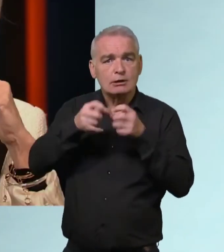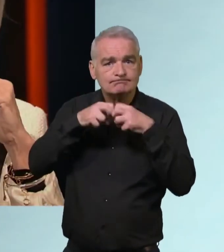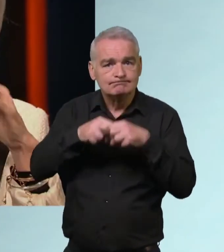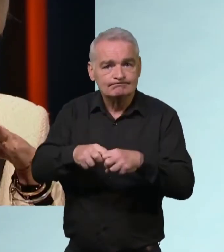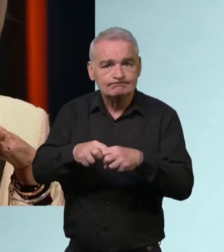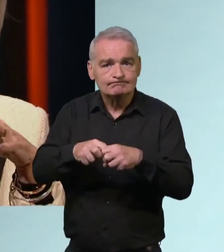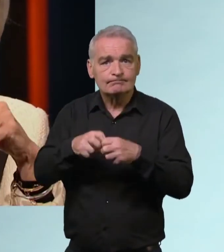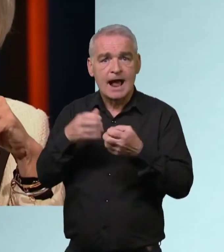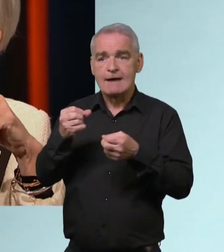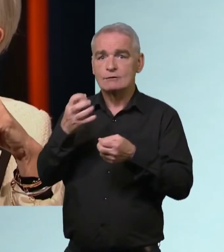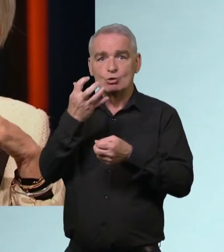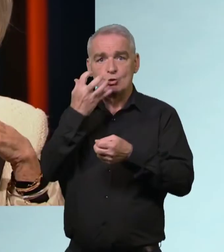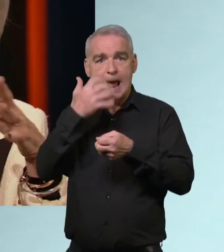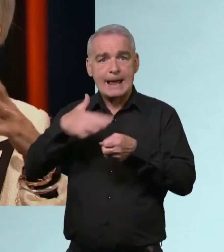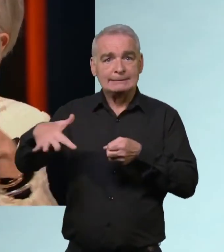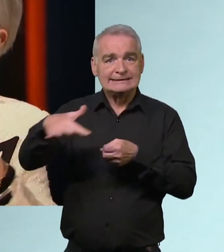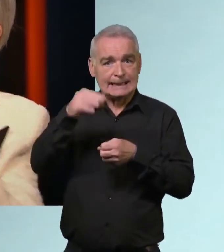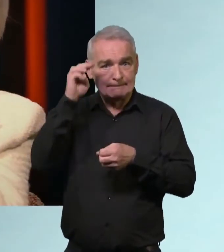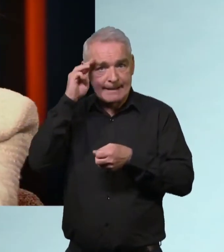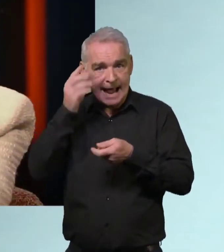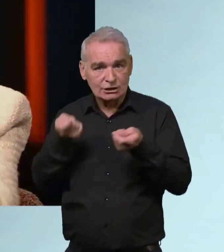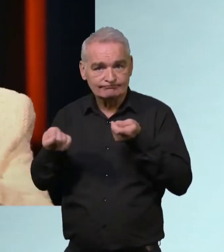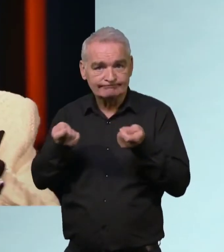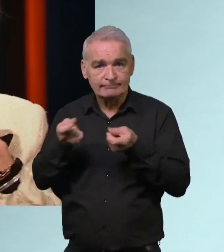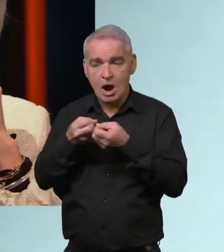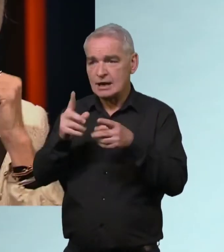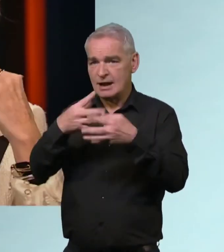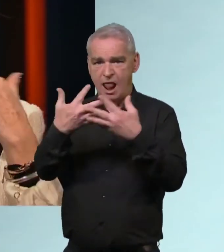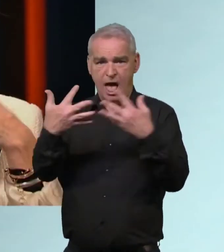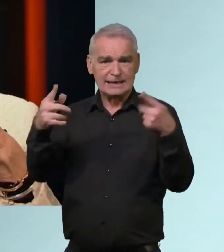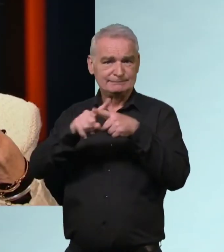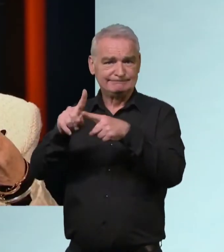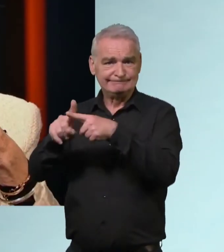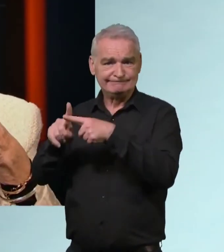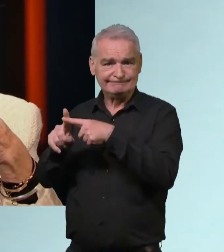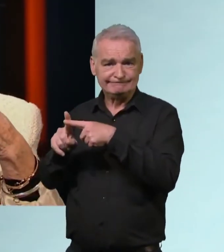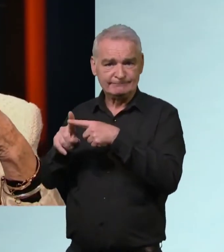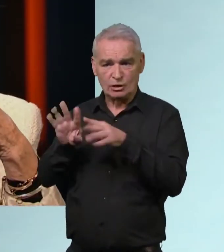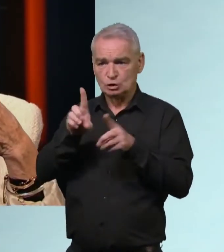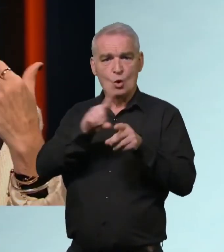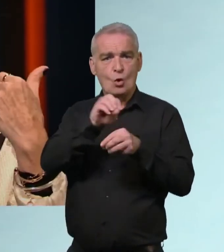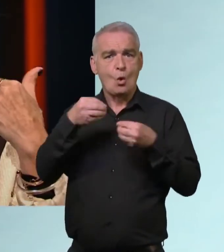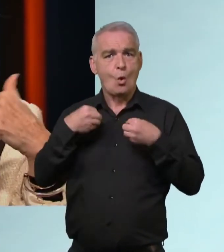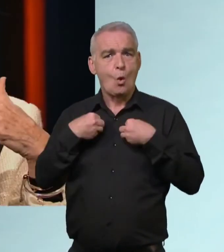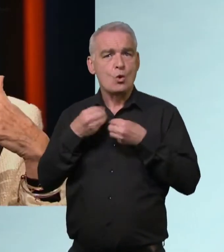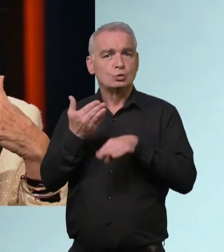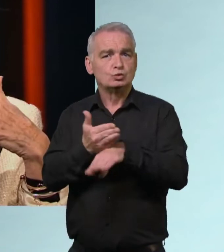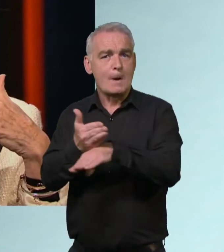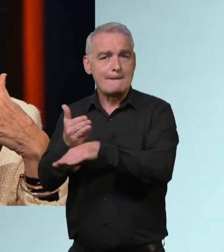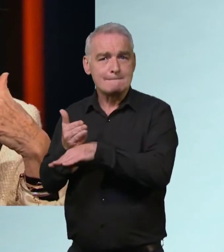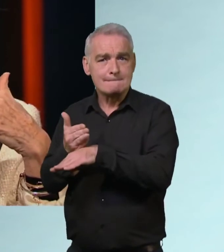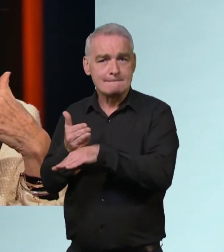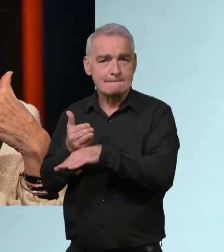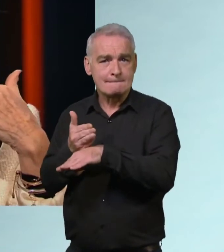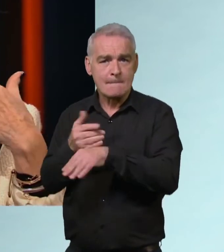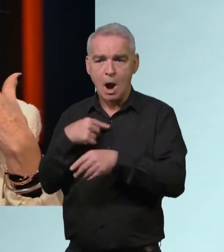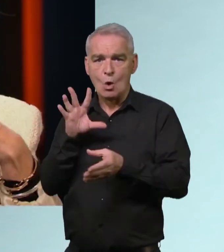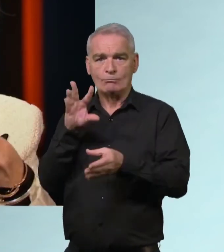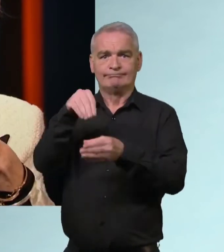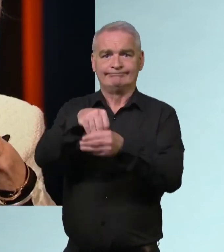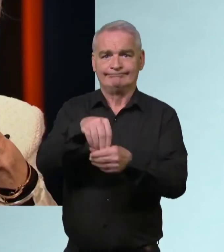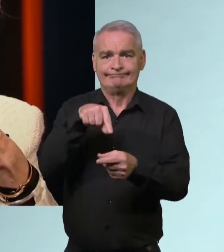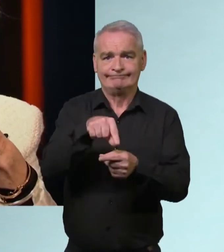people were there and they'd all be doing their own little thing. And I wouldn't go into the scene until everything had been photographed.